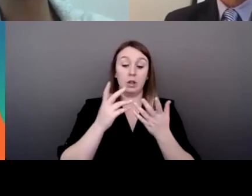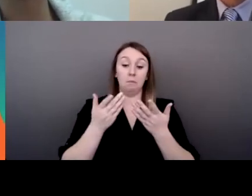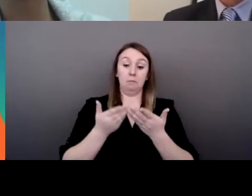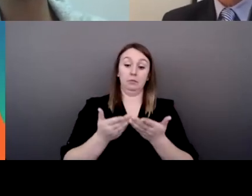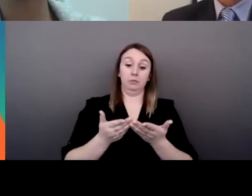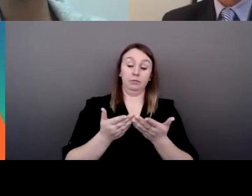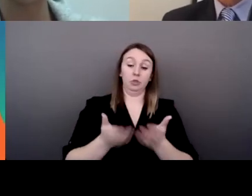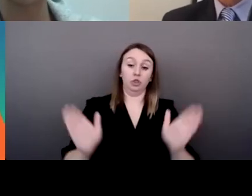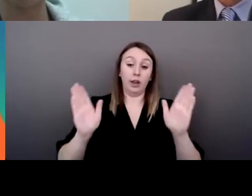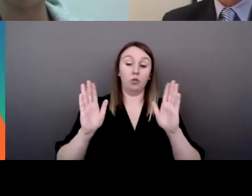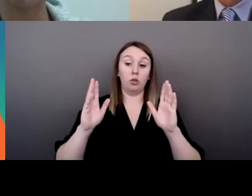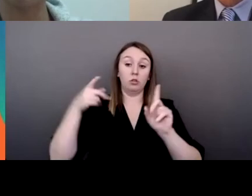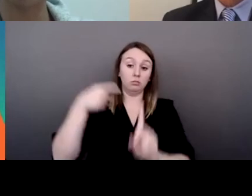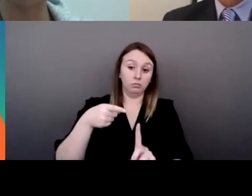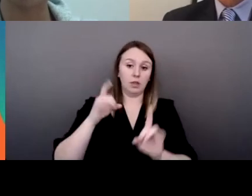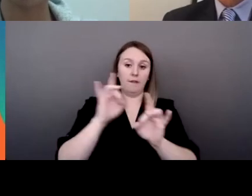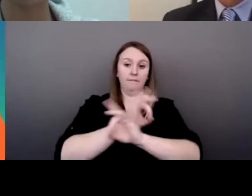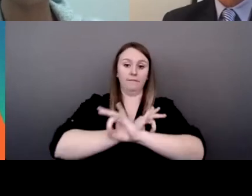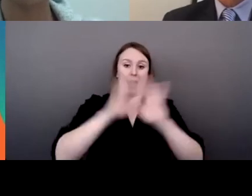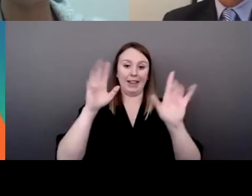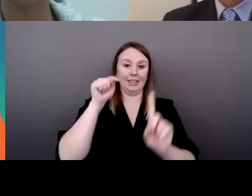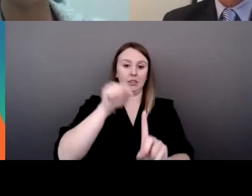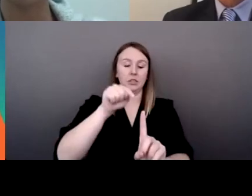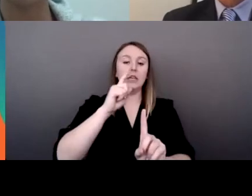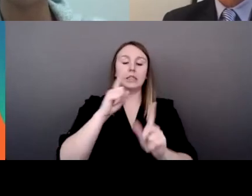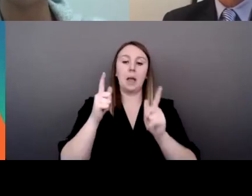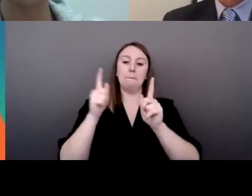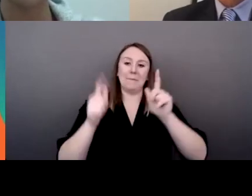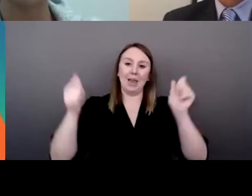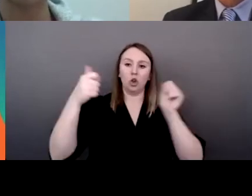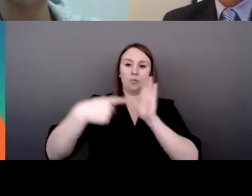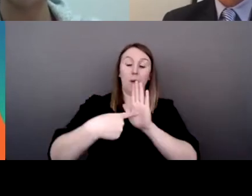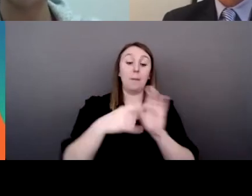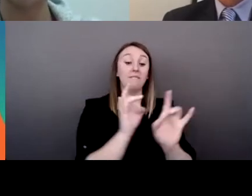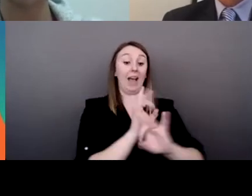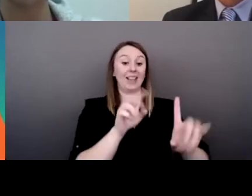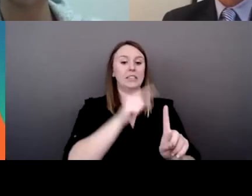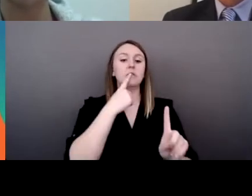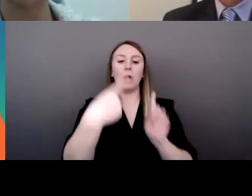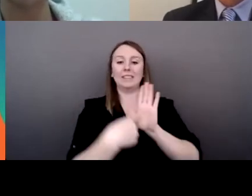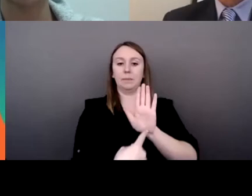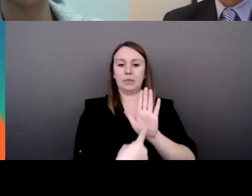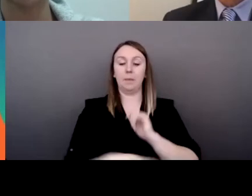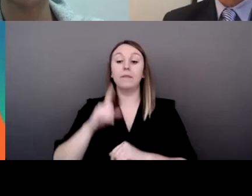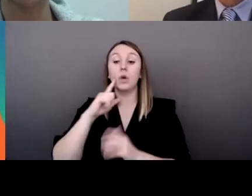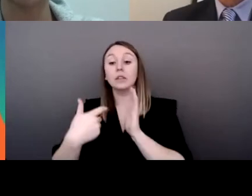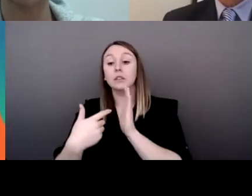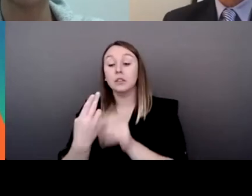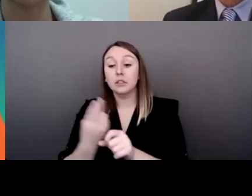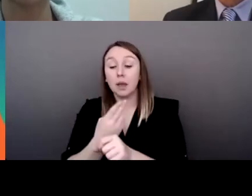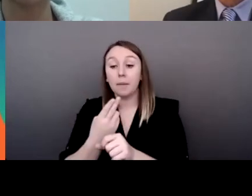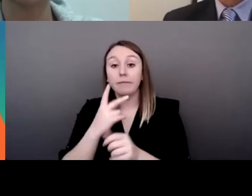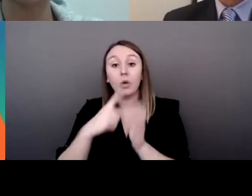violence is an issue of a much bigger problem. It is a symptom of a problem. Same as substance abuse, the trafficking, all